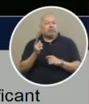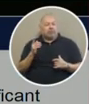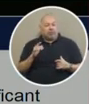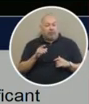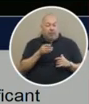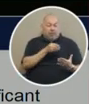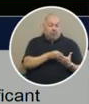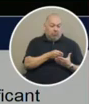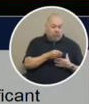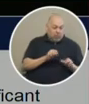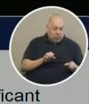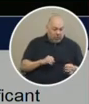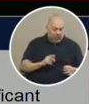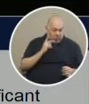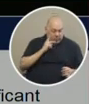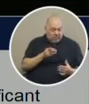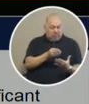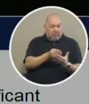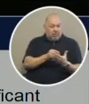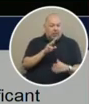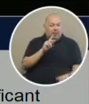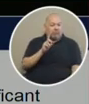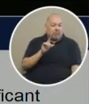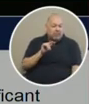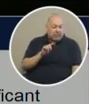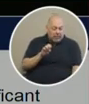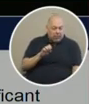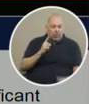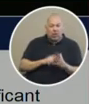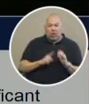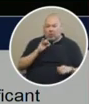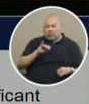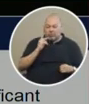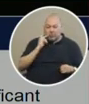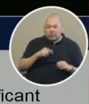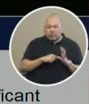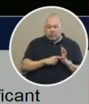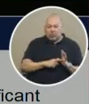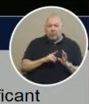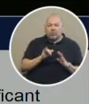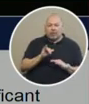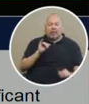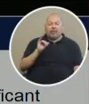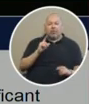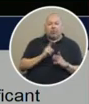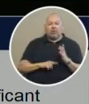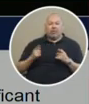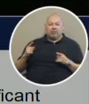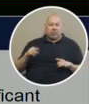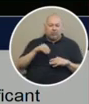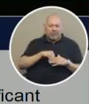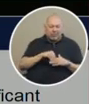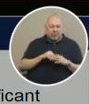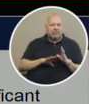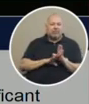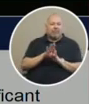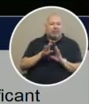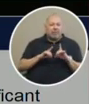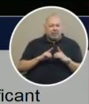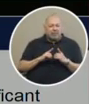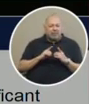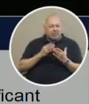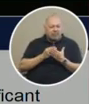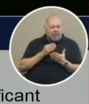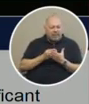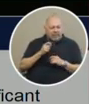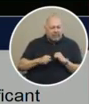budget office, you've seen presentations through the budget updates on what the calendar looks like. And so we've shown you all what goes into developing the budget. It's a